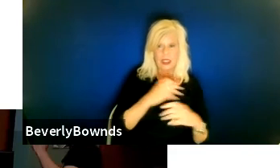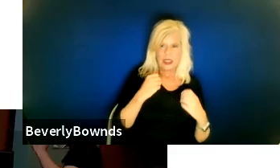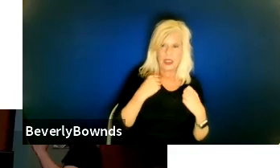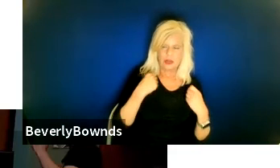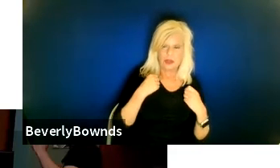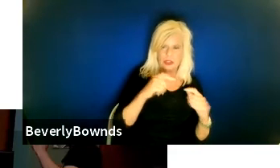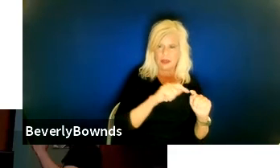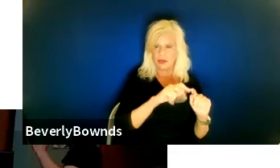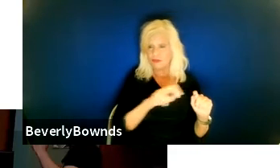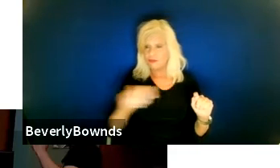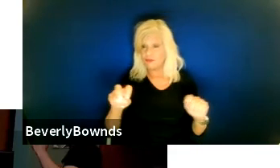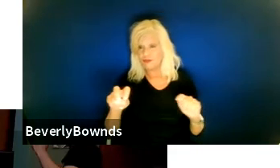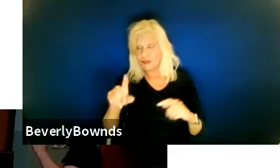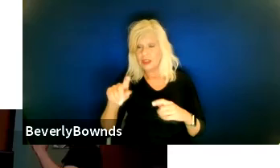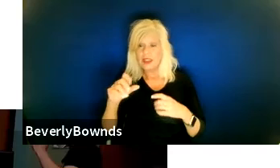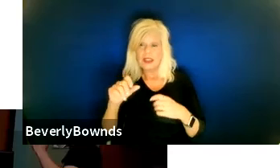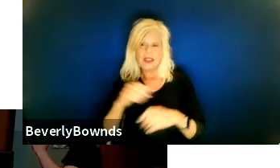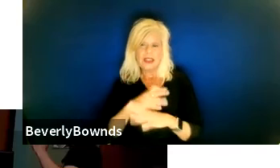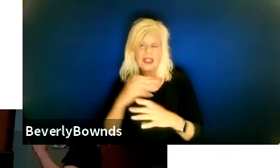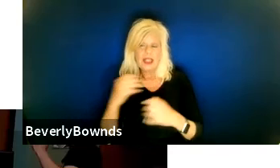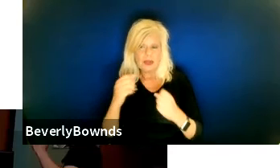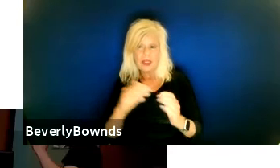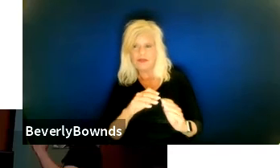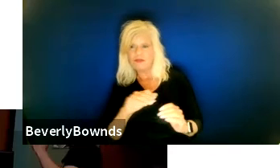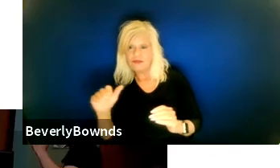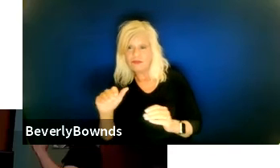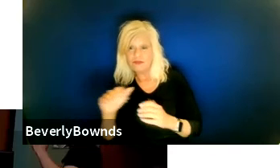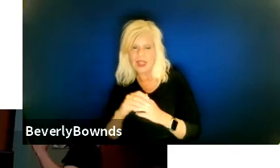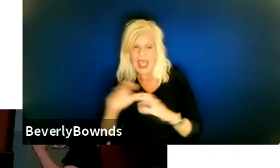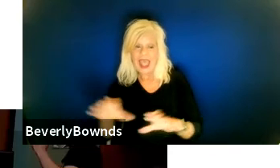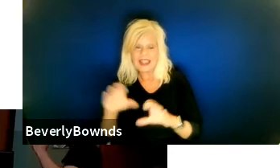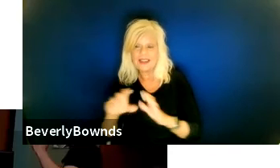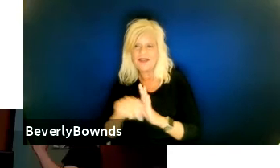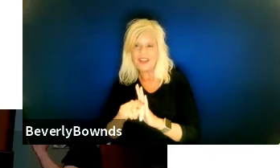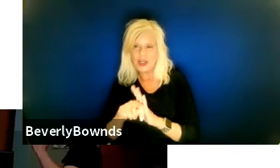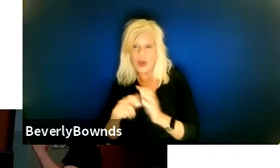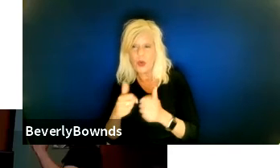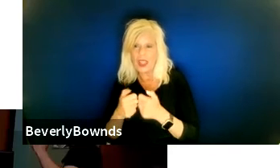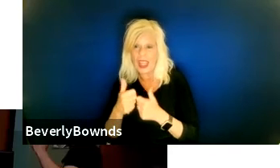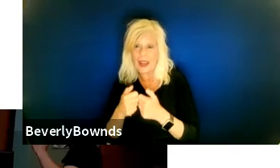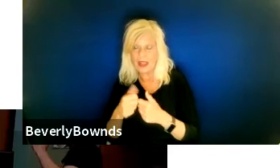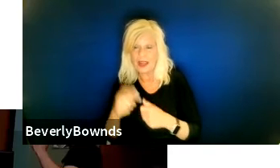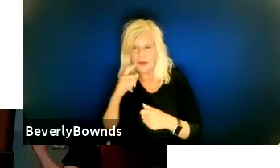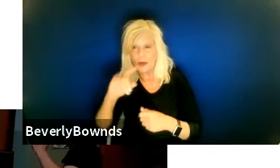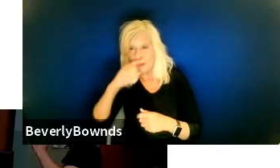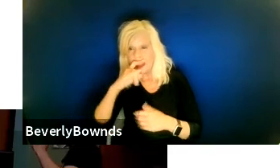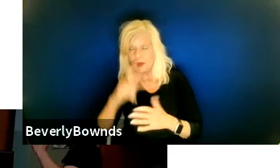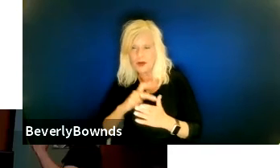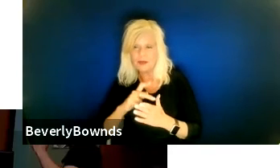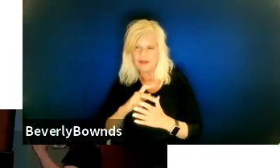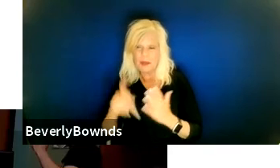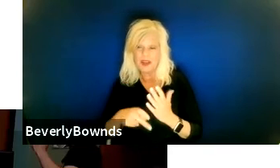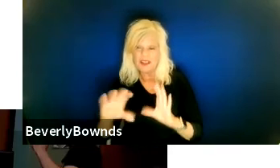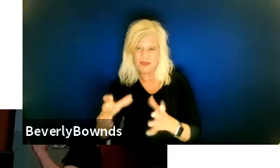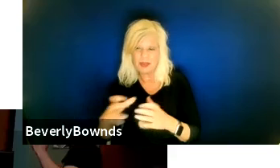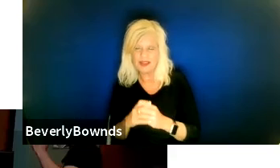into teleexercise and more so active video gaming when it came to the pediatric population. And I'll get into that in the